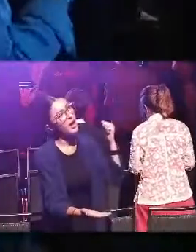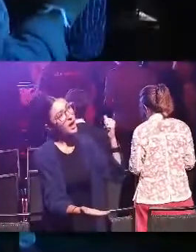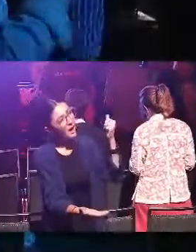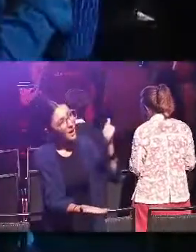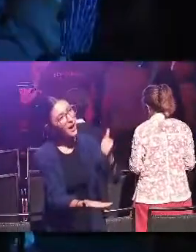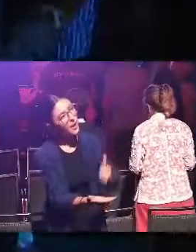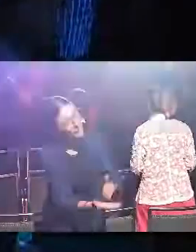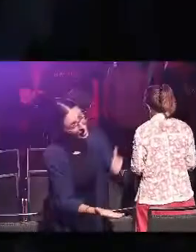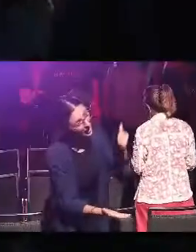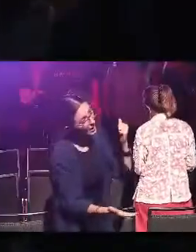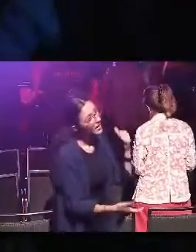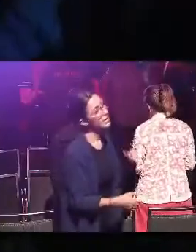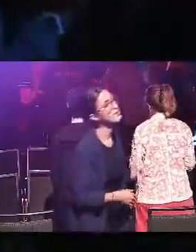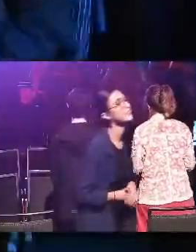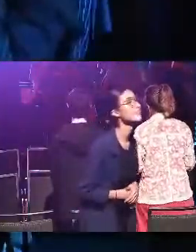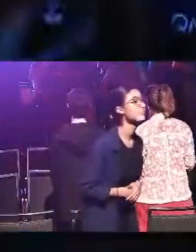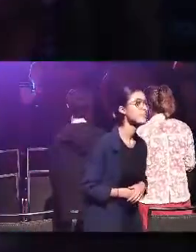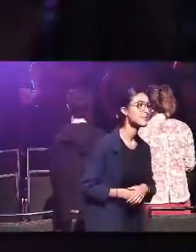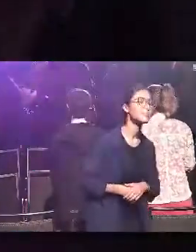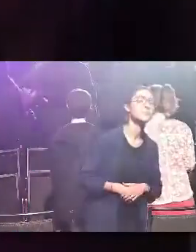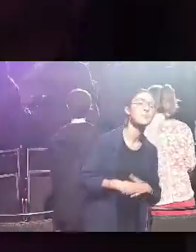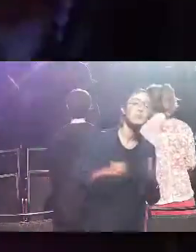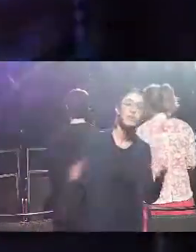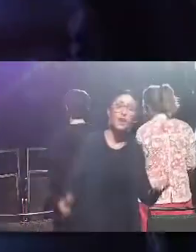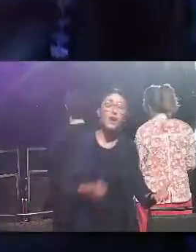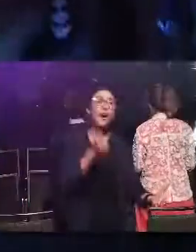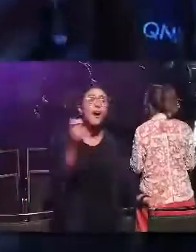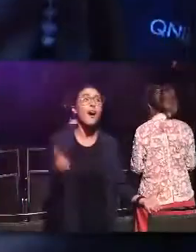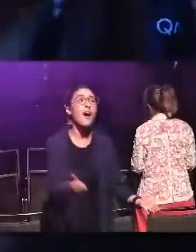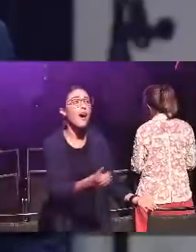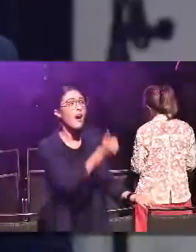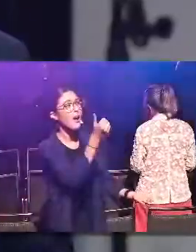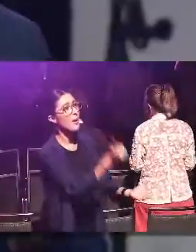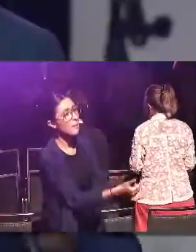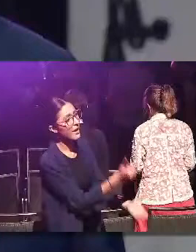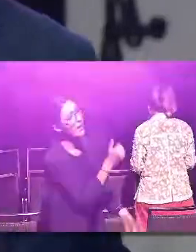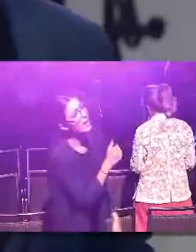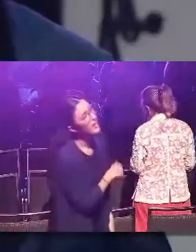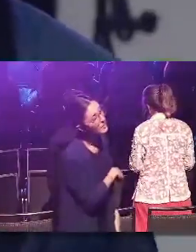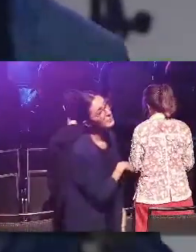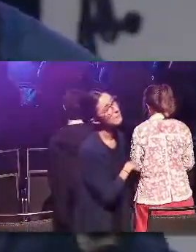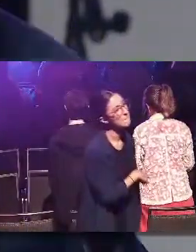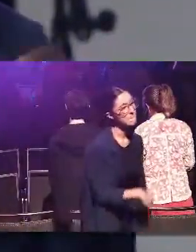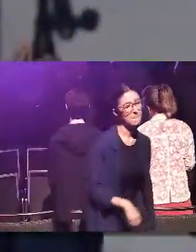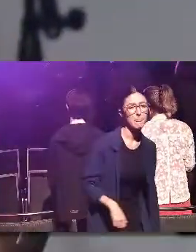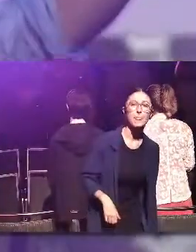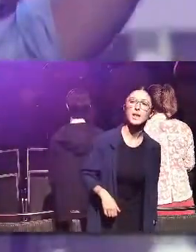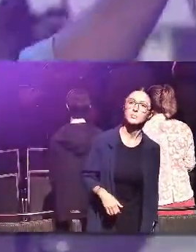Amen.